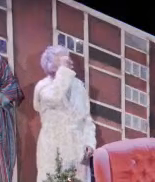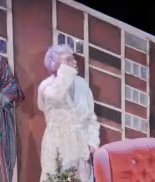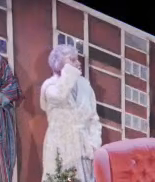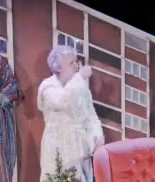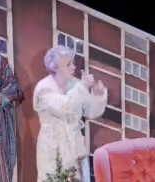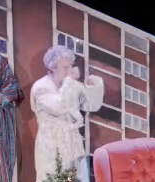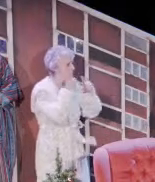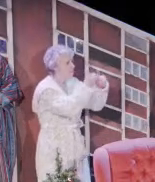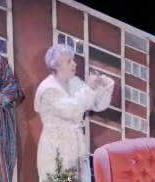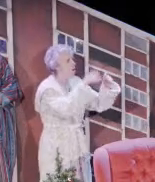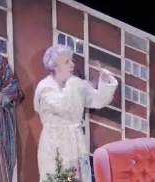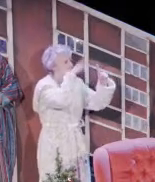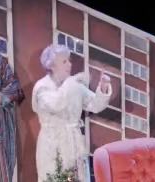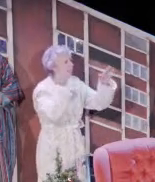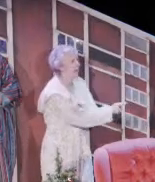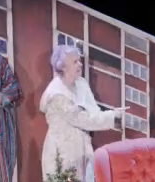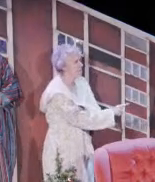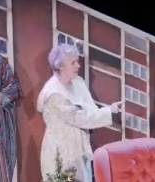escape.